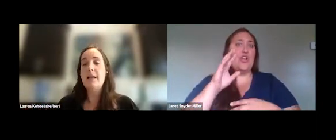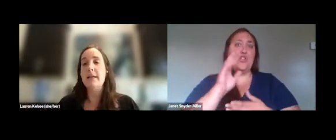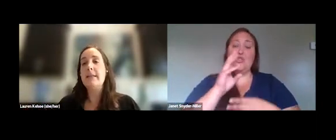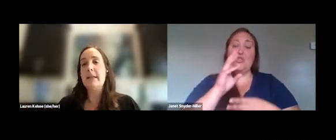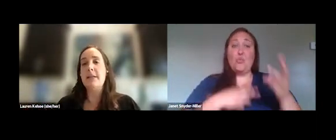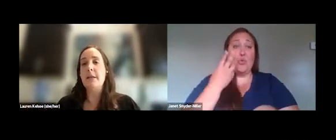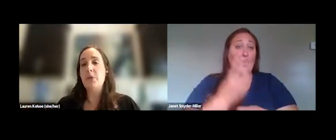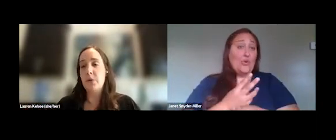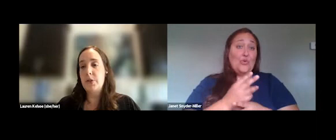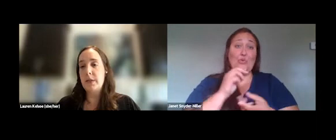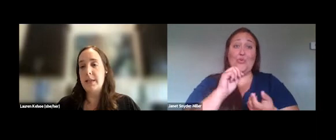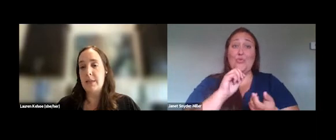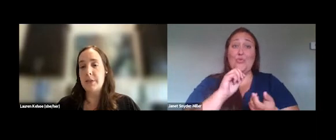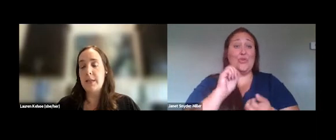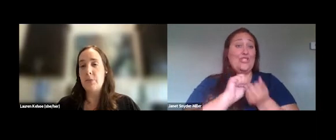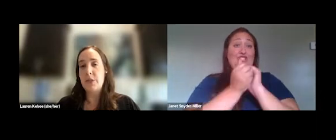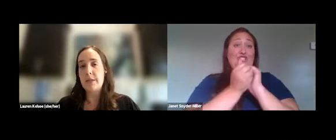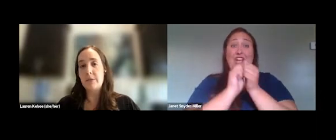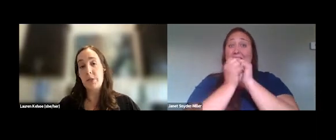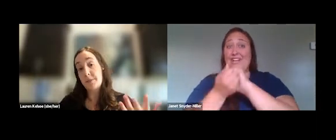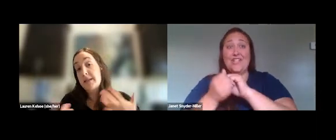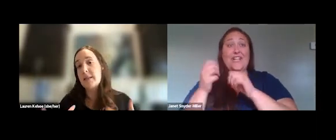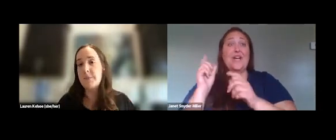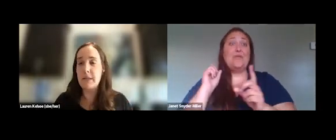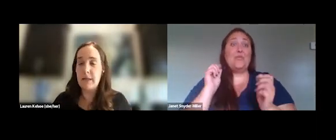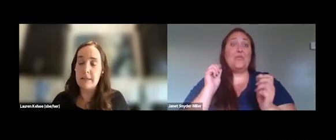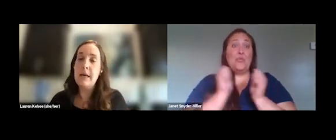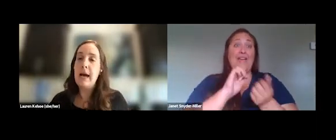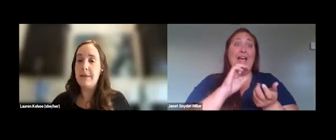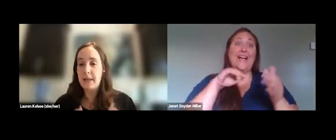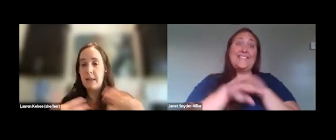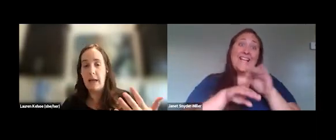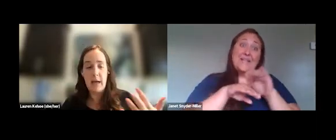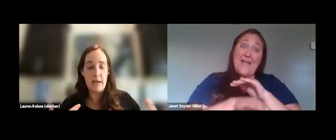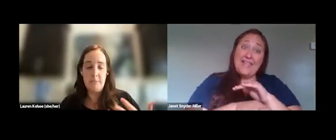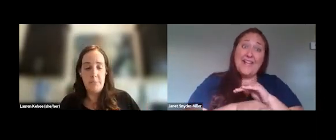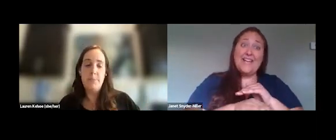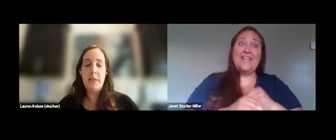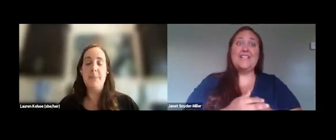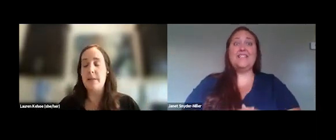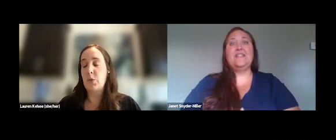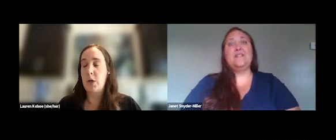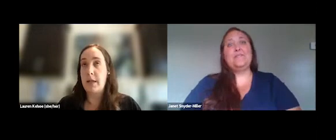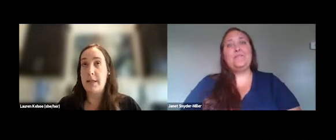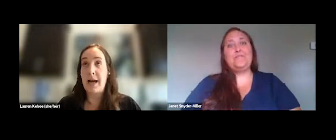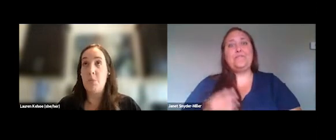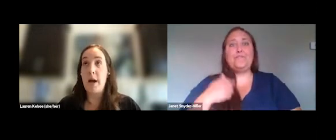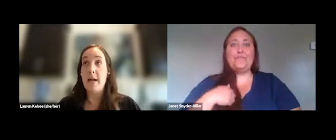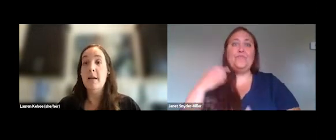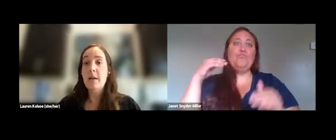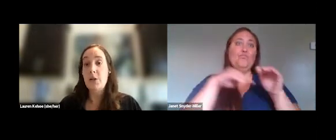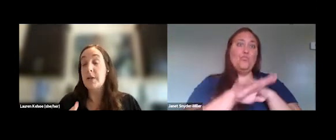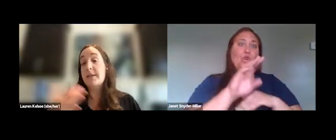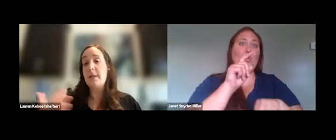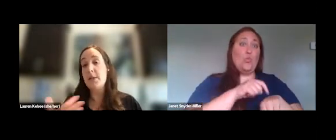evolving in its approach to accessibility, which is amazing to me, because I think I came into this work at a time